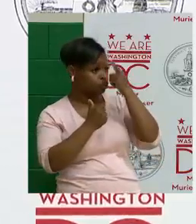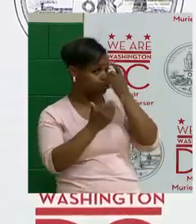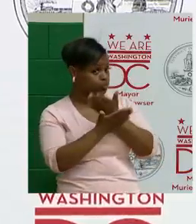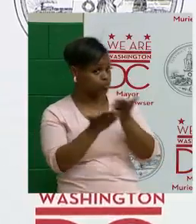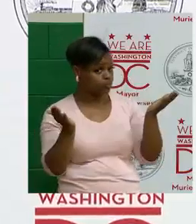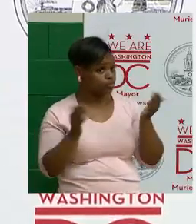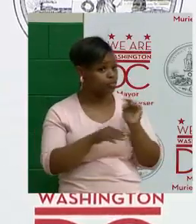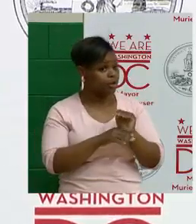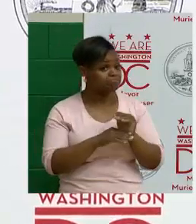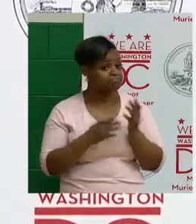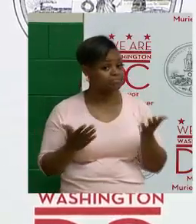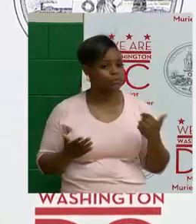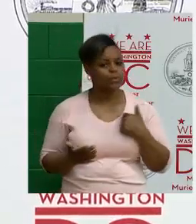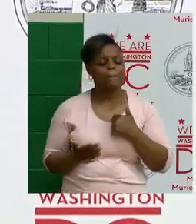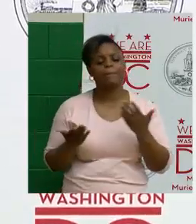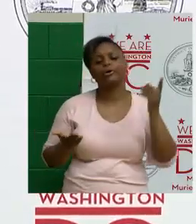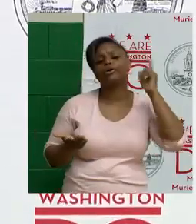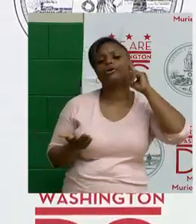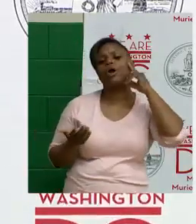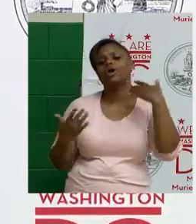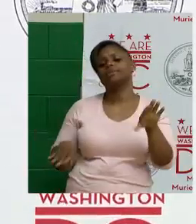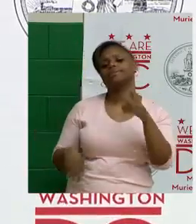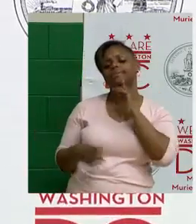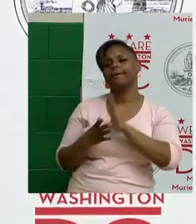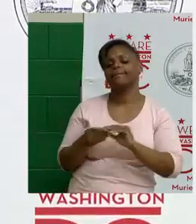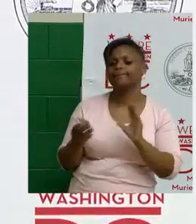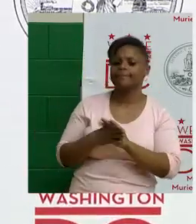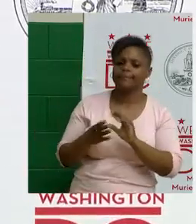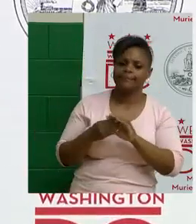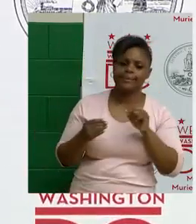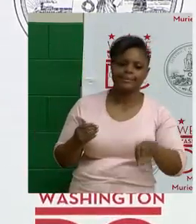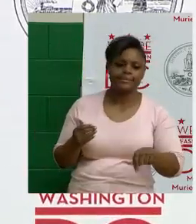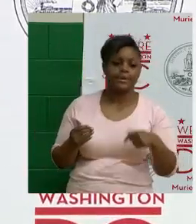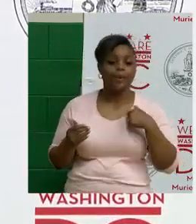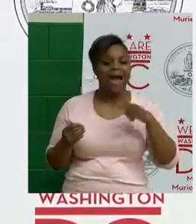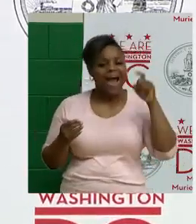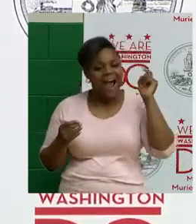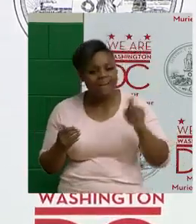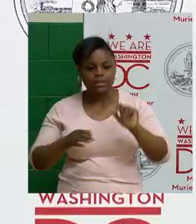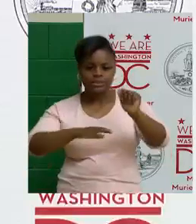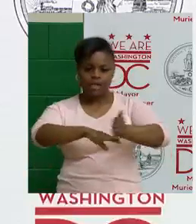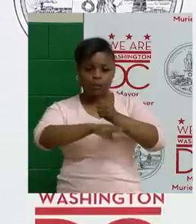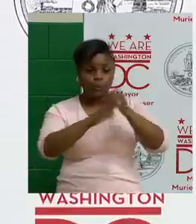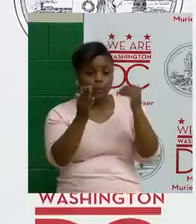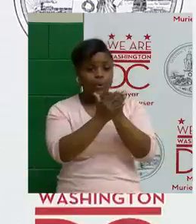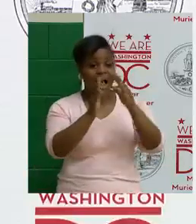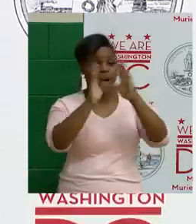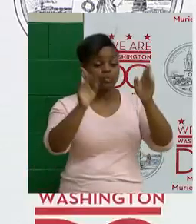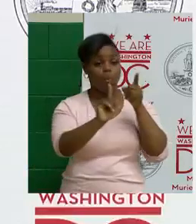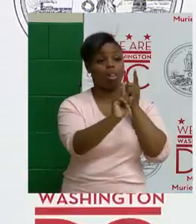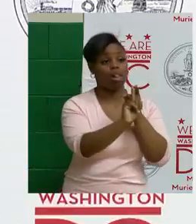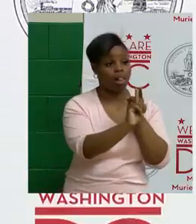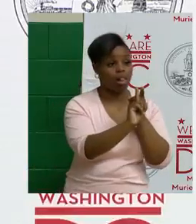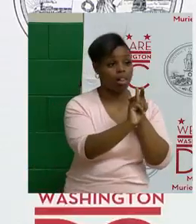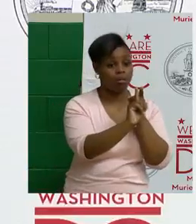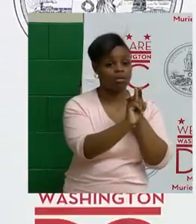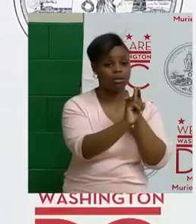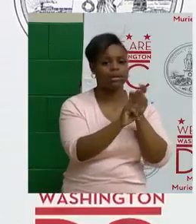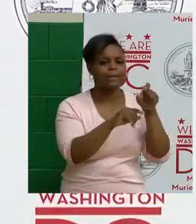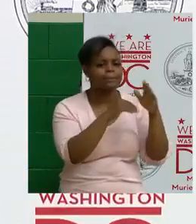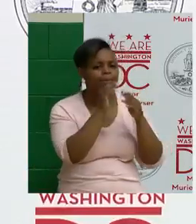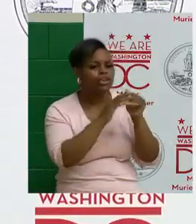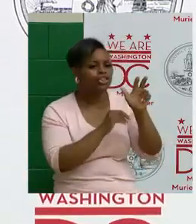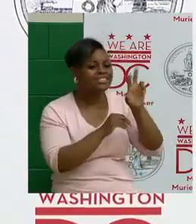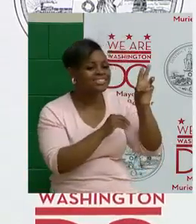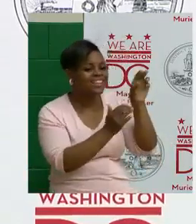have heard me already say that we have to establish a new housing goal. We need to build 36,000 new units